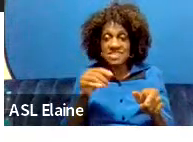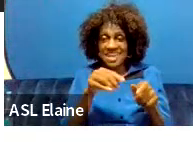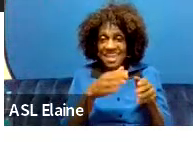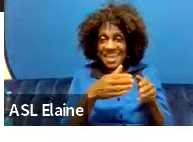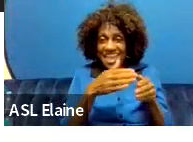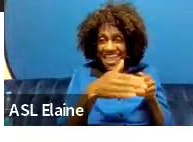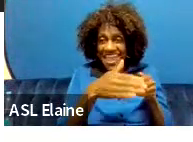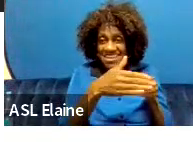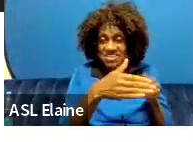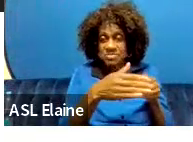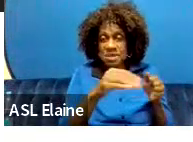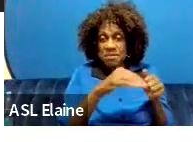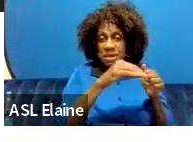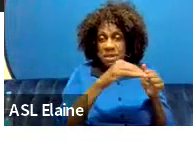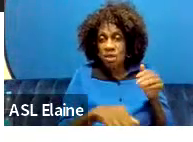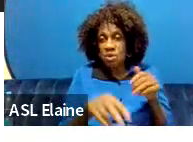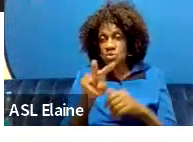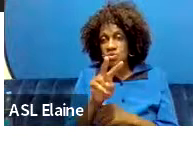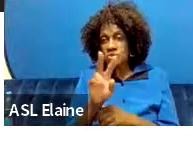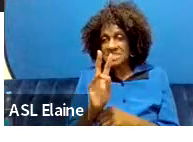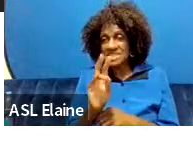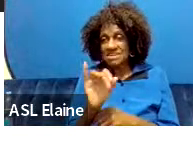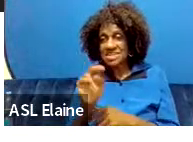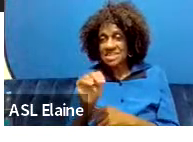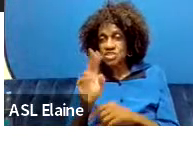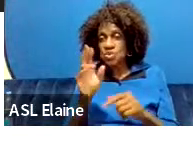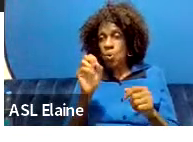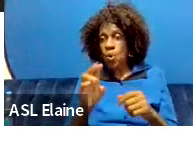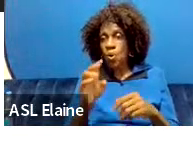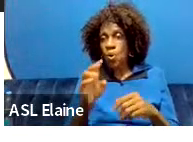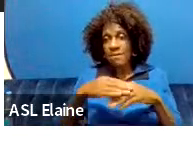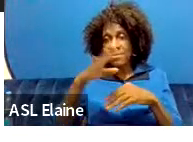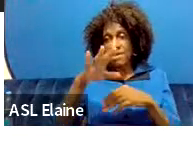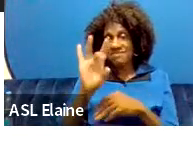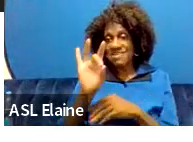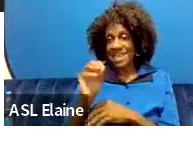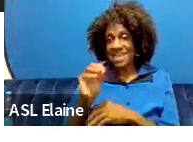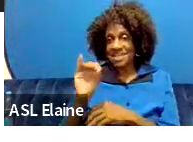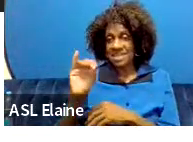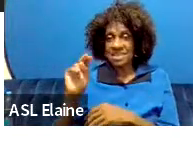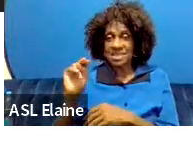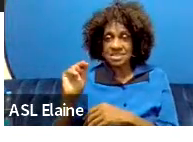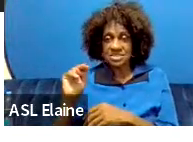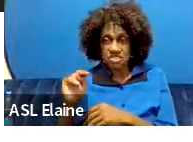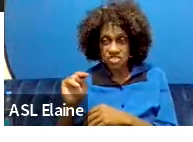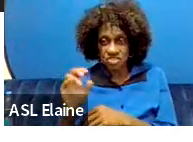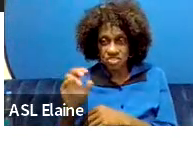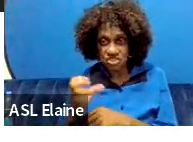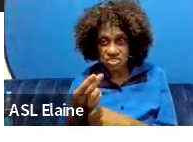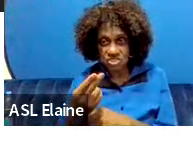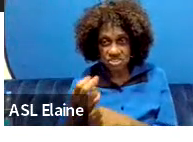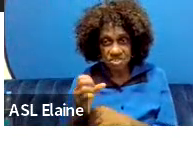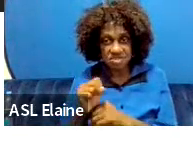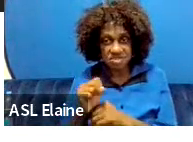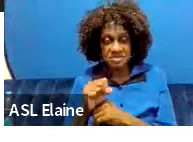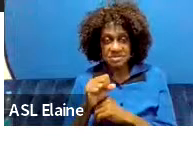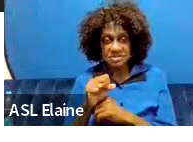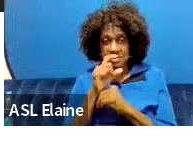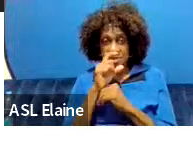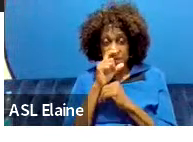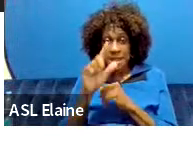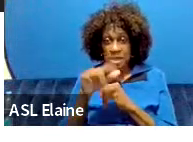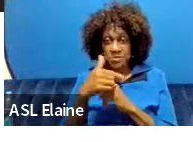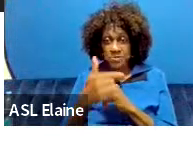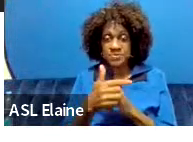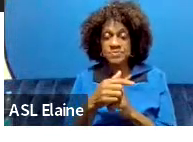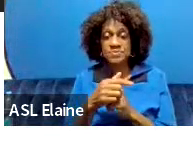to be below 27 inches or above 80 inches. And now I'm going to toss it over